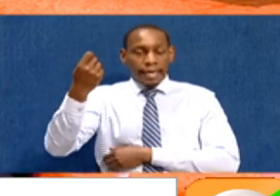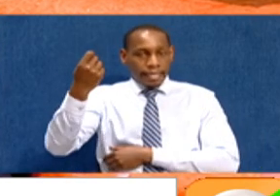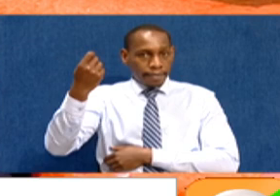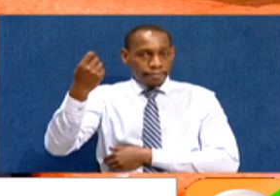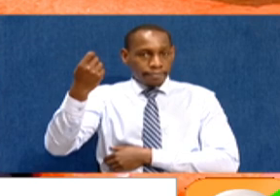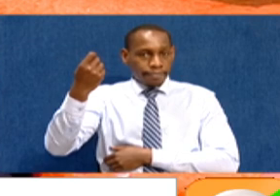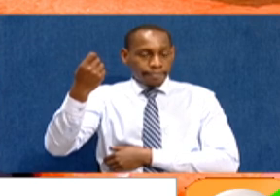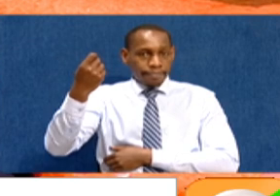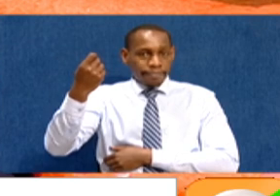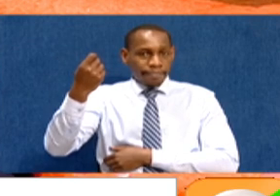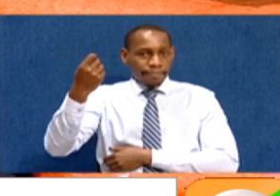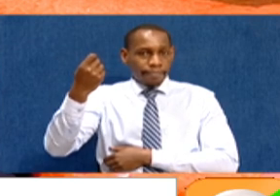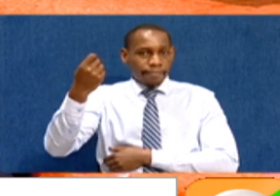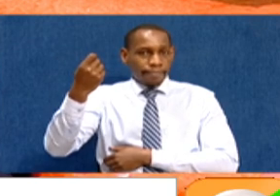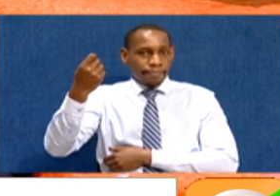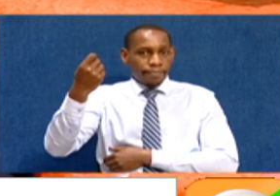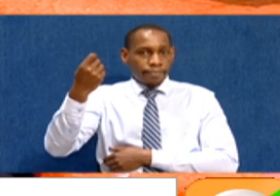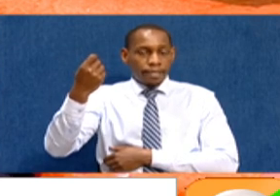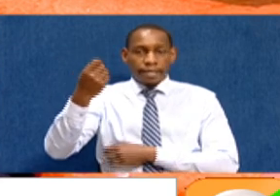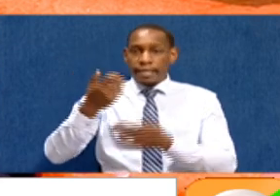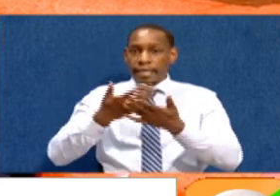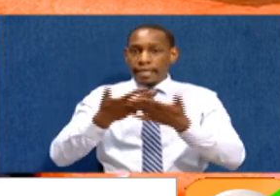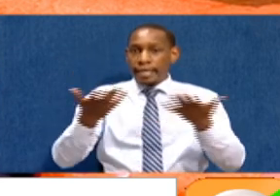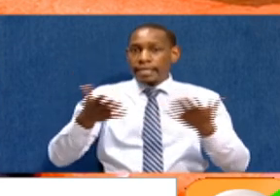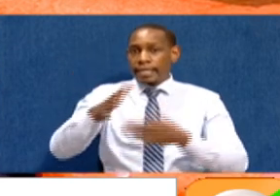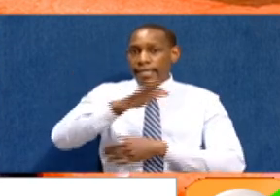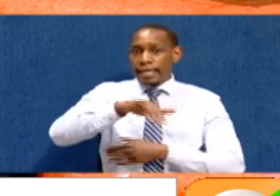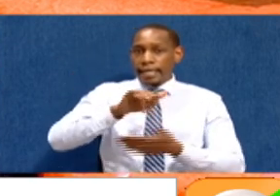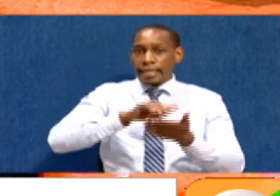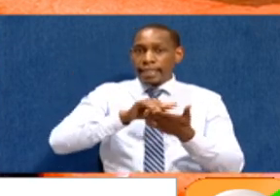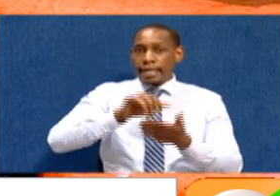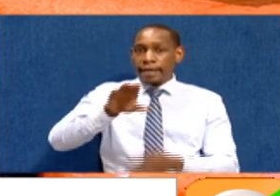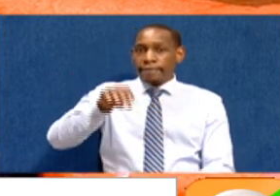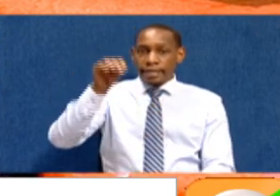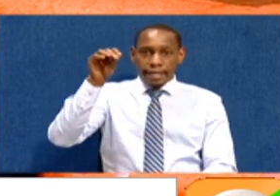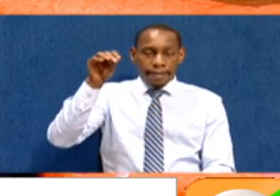the only place where you find